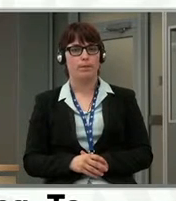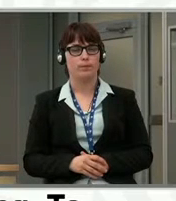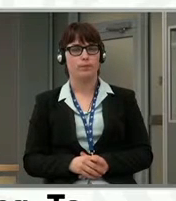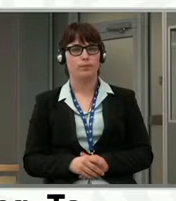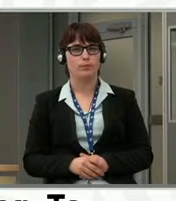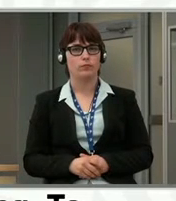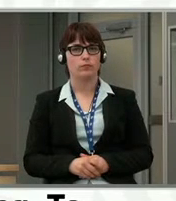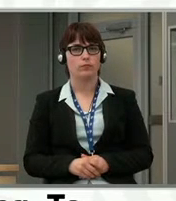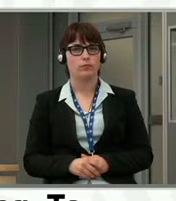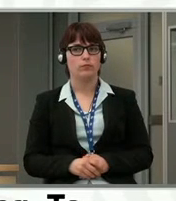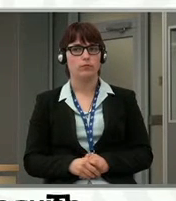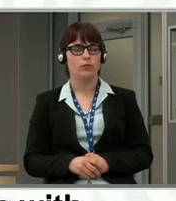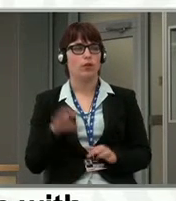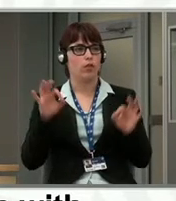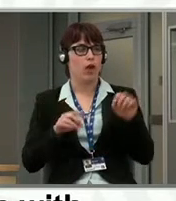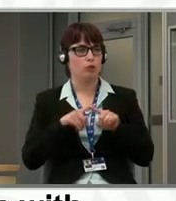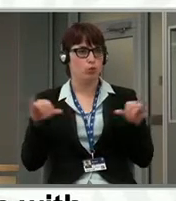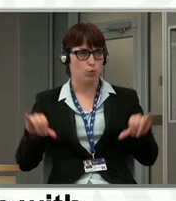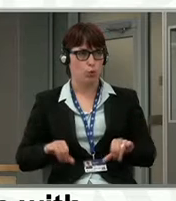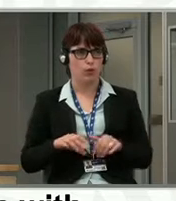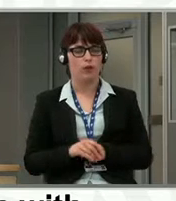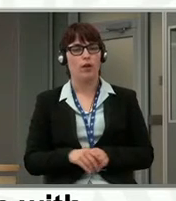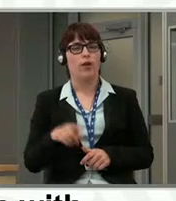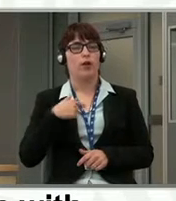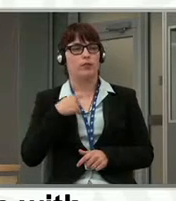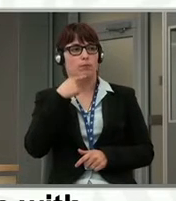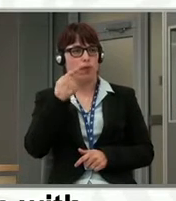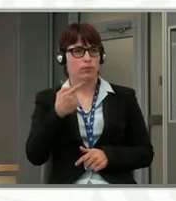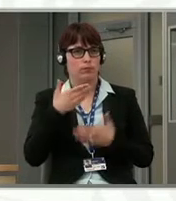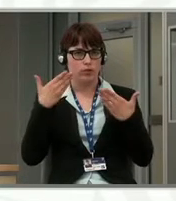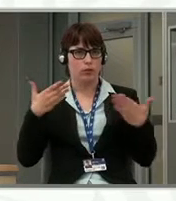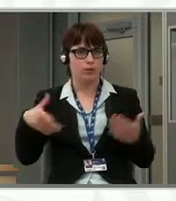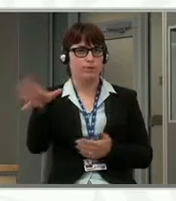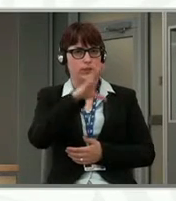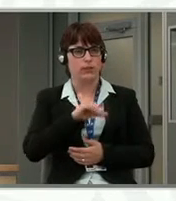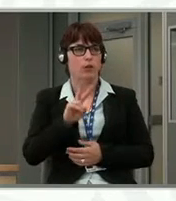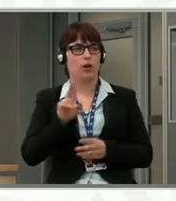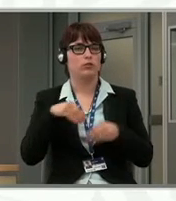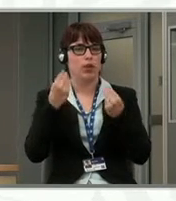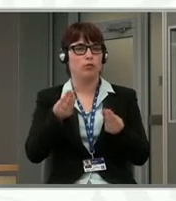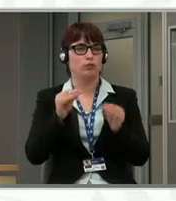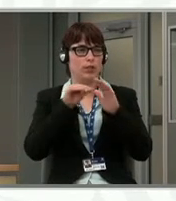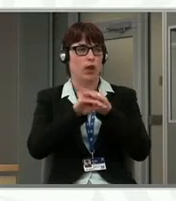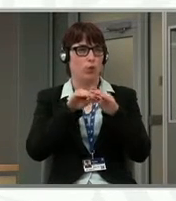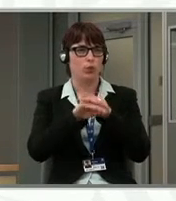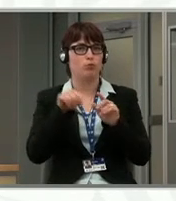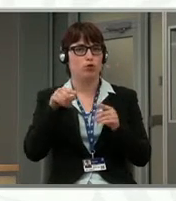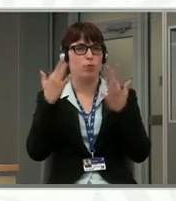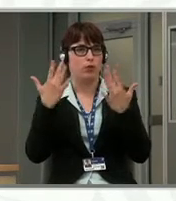of people with disabilities. Ladies and gentlemen, I'm grateful to everyone that